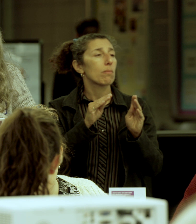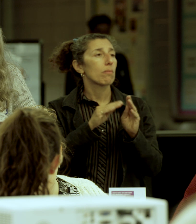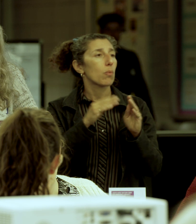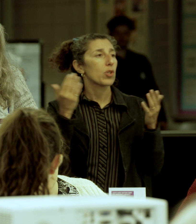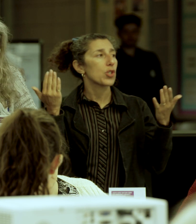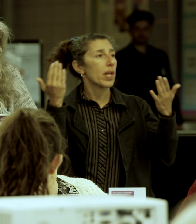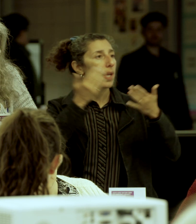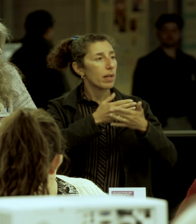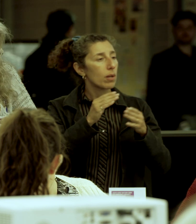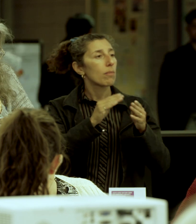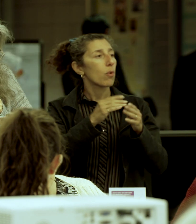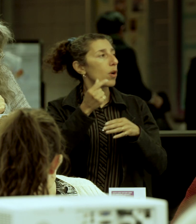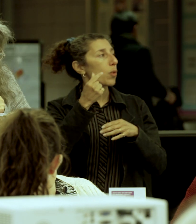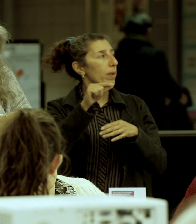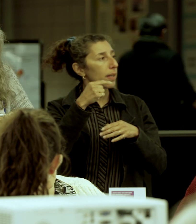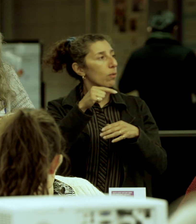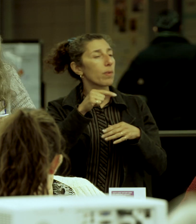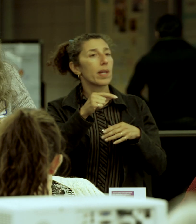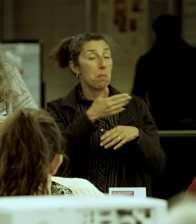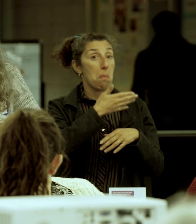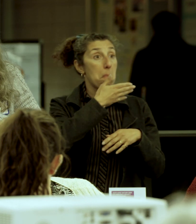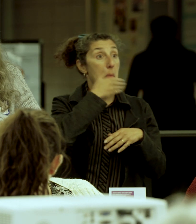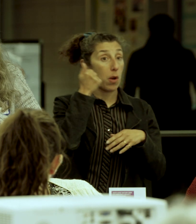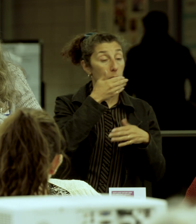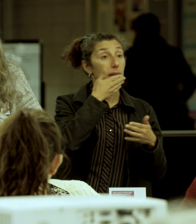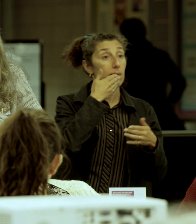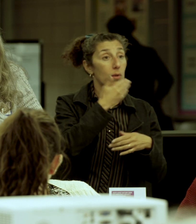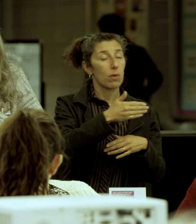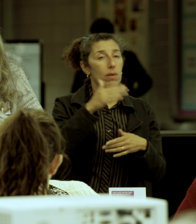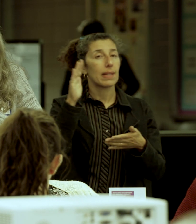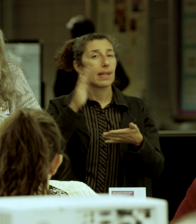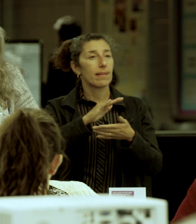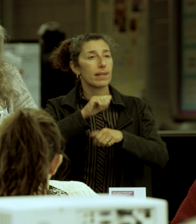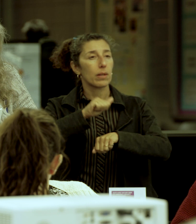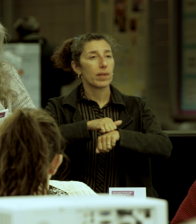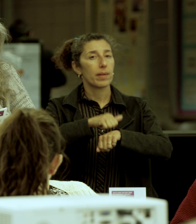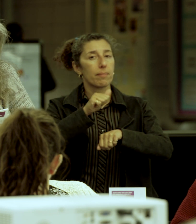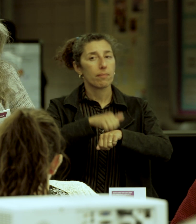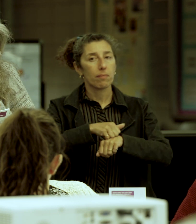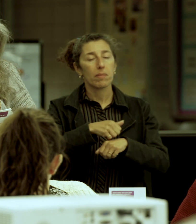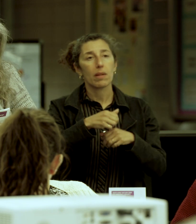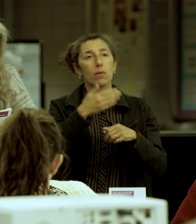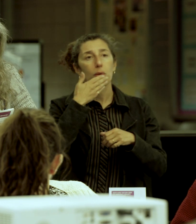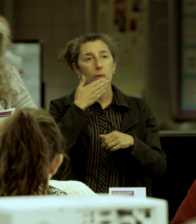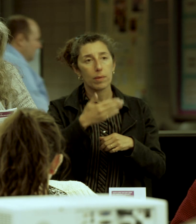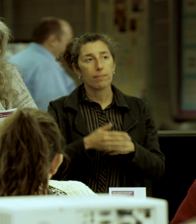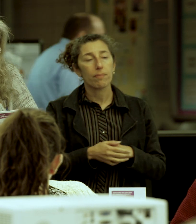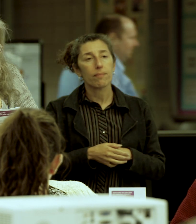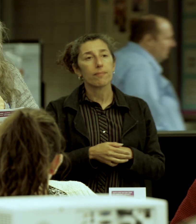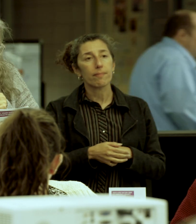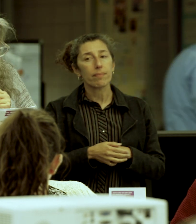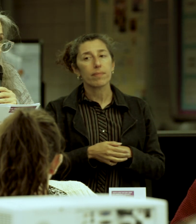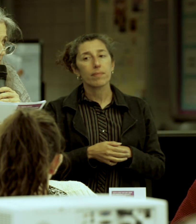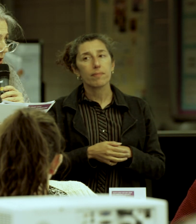looked like. The less concrete, at least in our table, the better. There was an interest in and an acceptance of